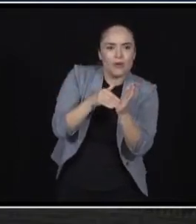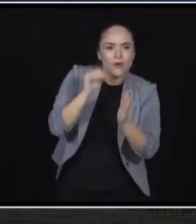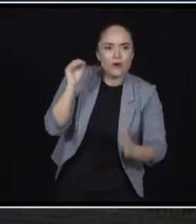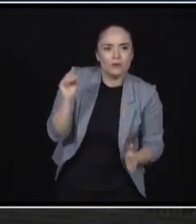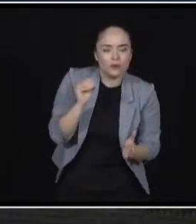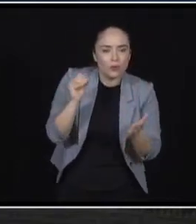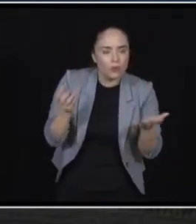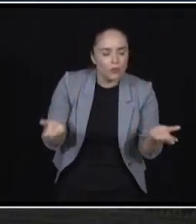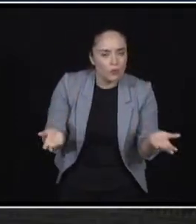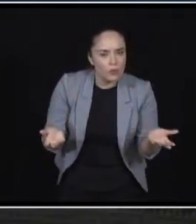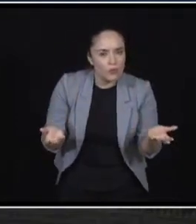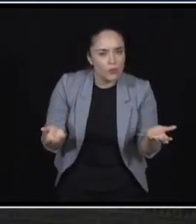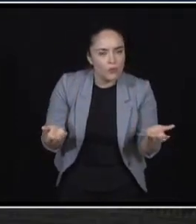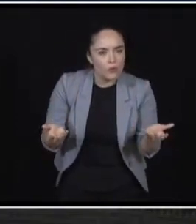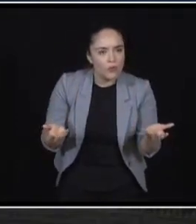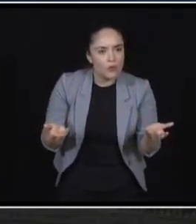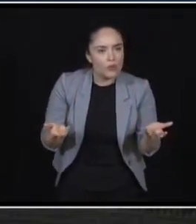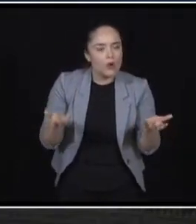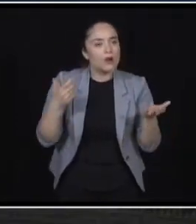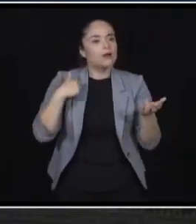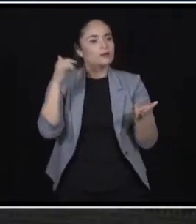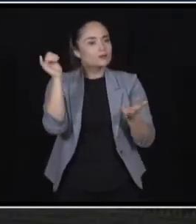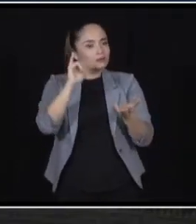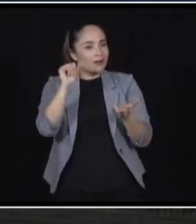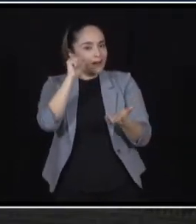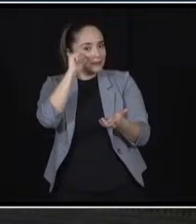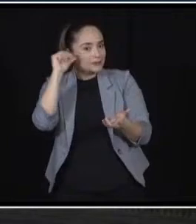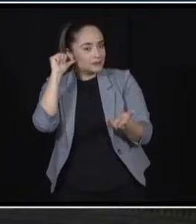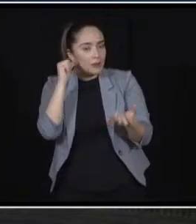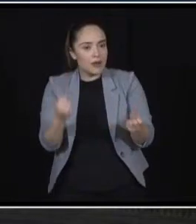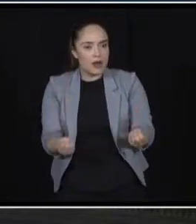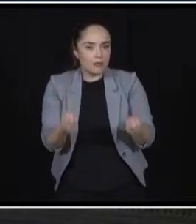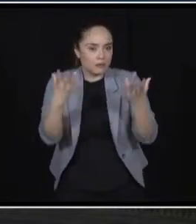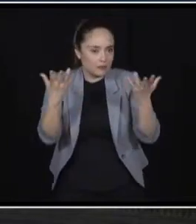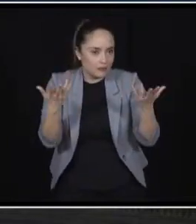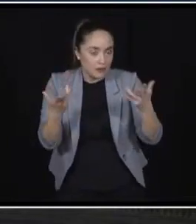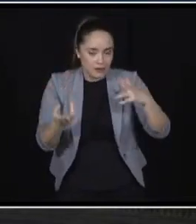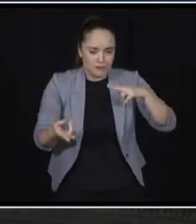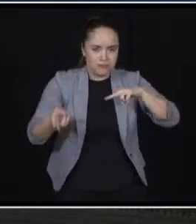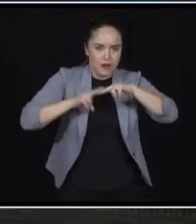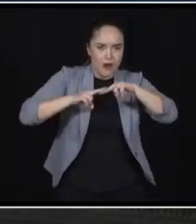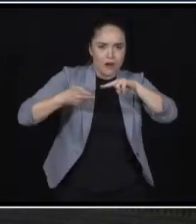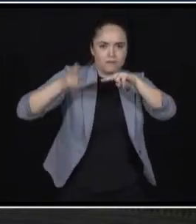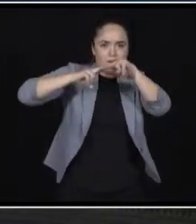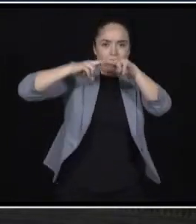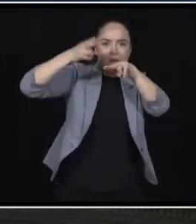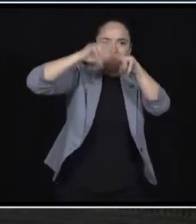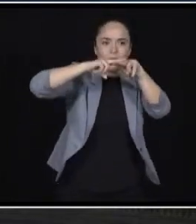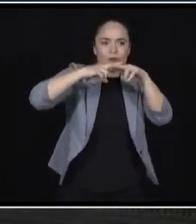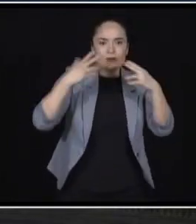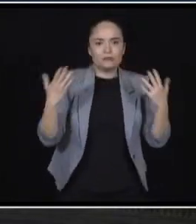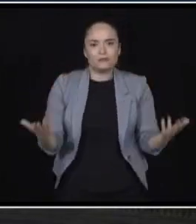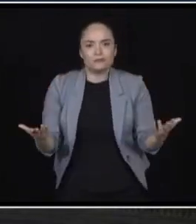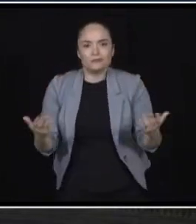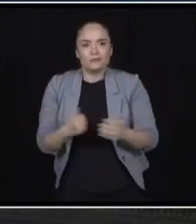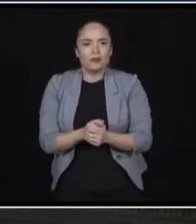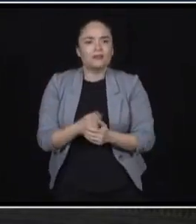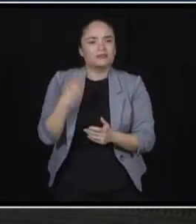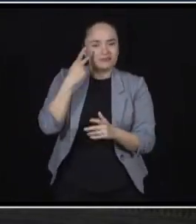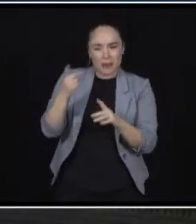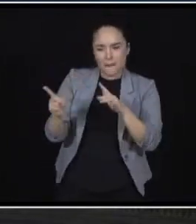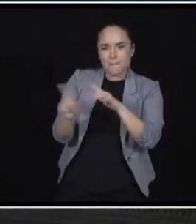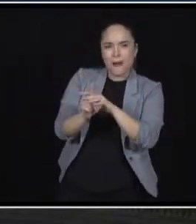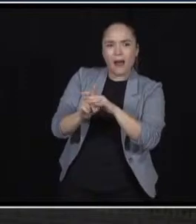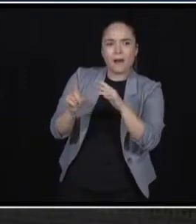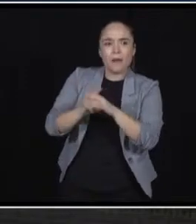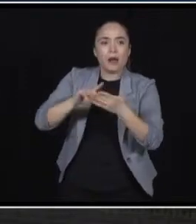over yesterday. And so we see this moving rapidly in our communities. We see cases, and we hear of cases that where family members